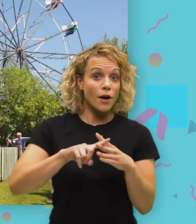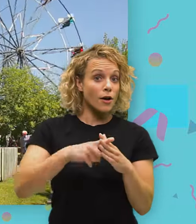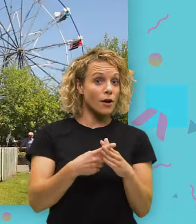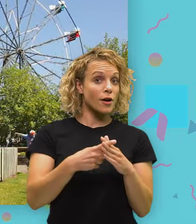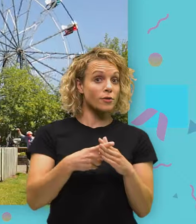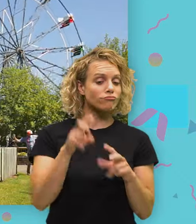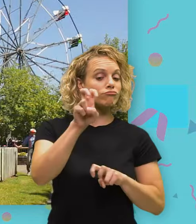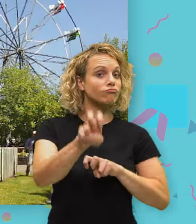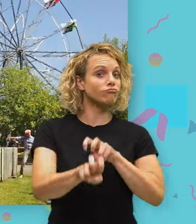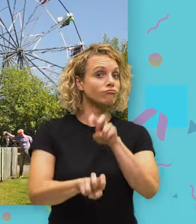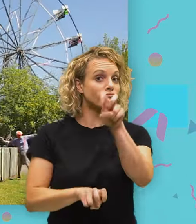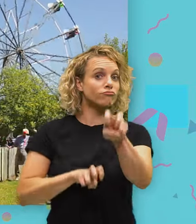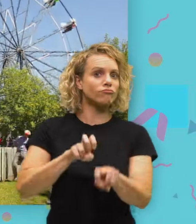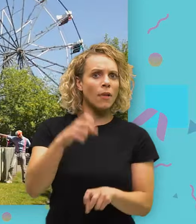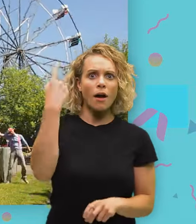we should start.